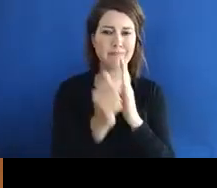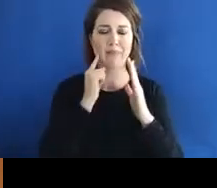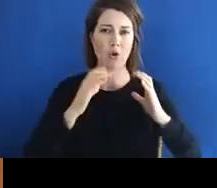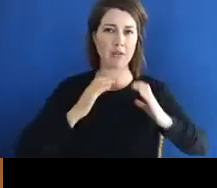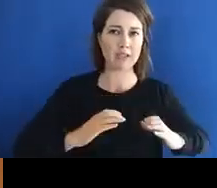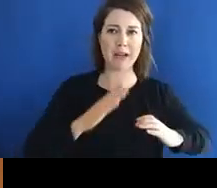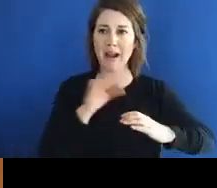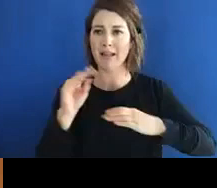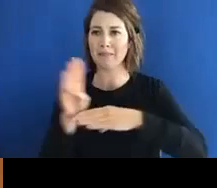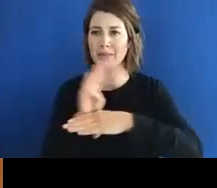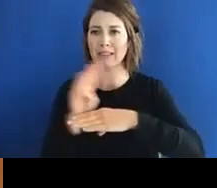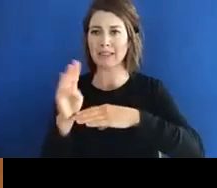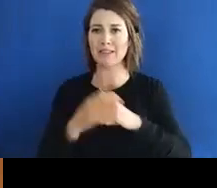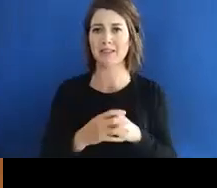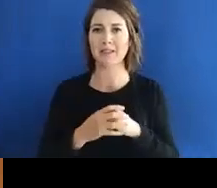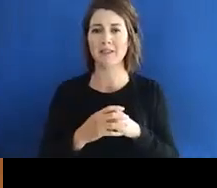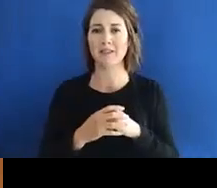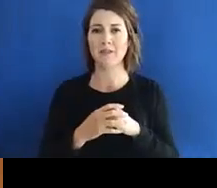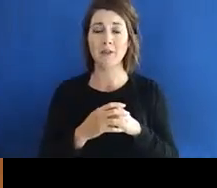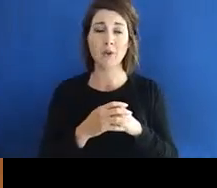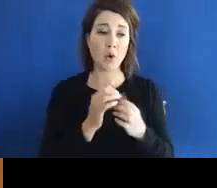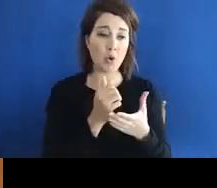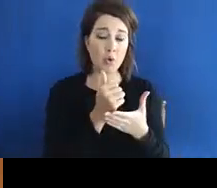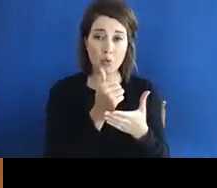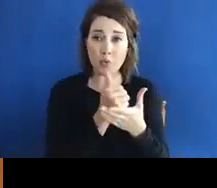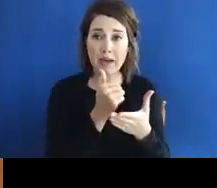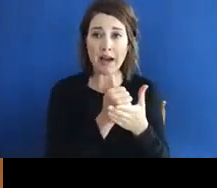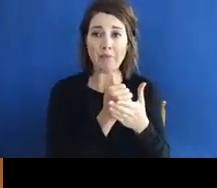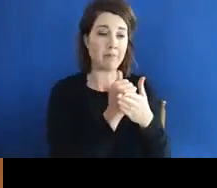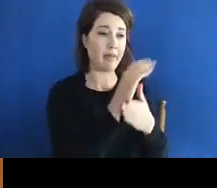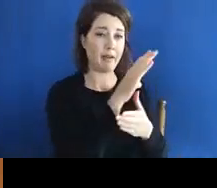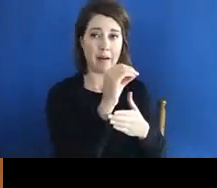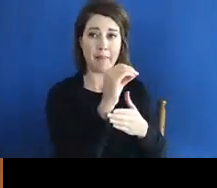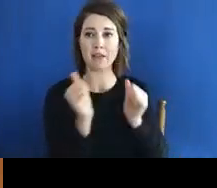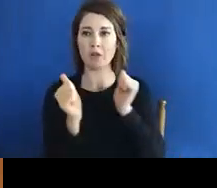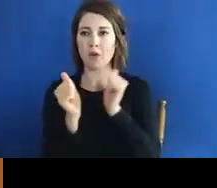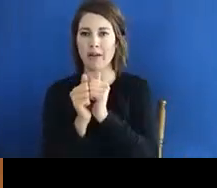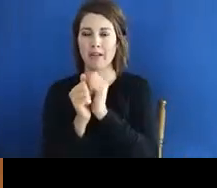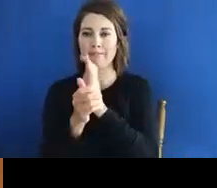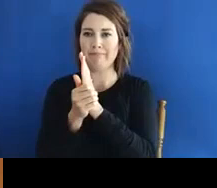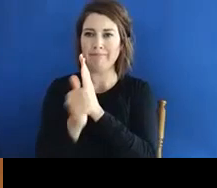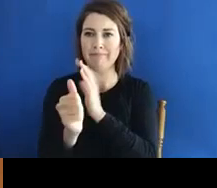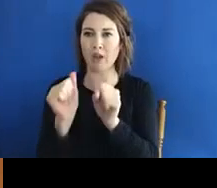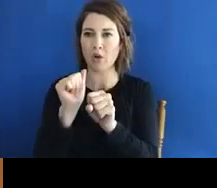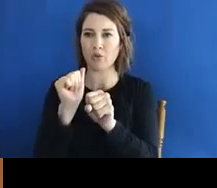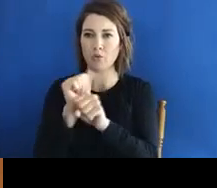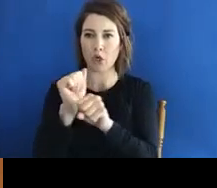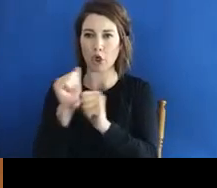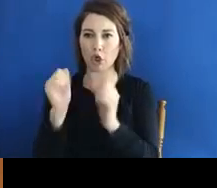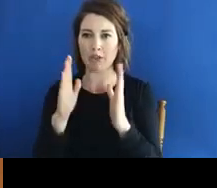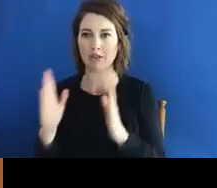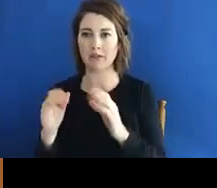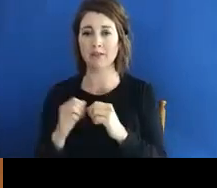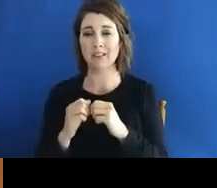employer community continue their work with a skilled workforce, an approach that brings equality to individuals with